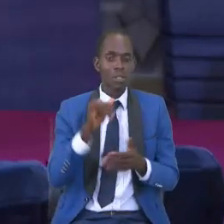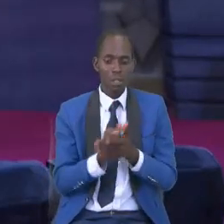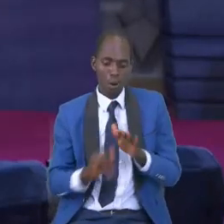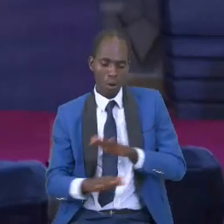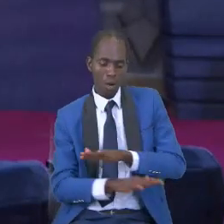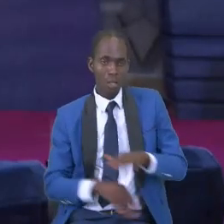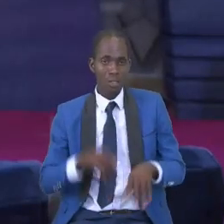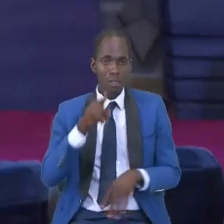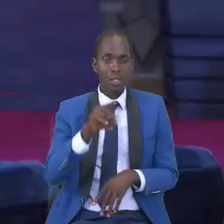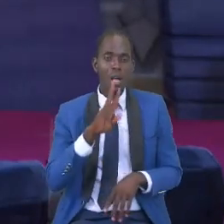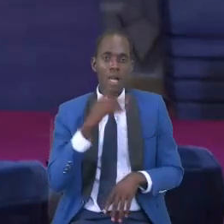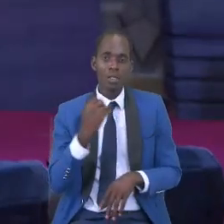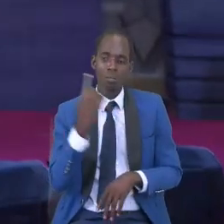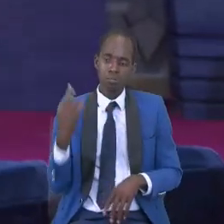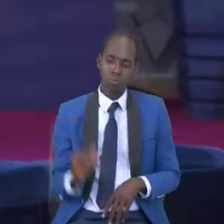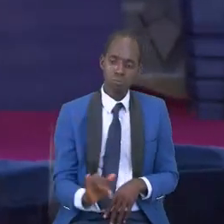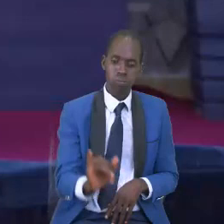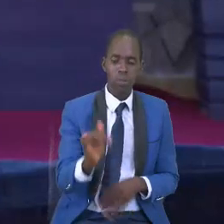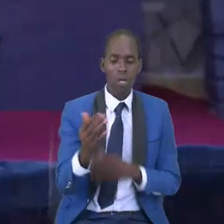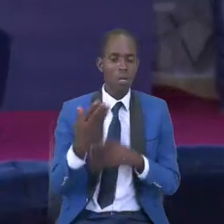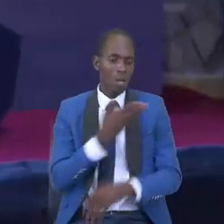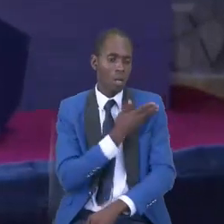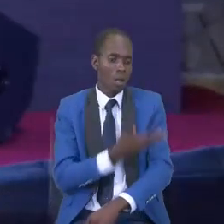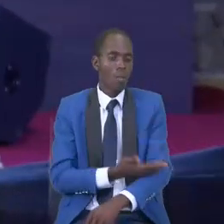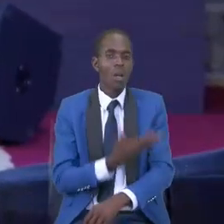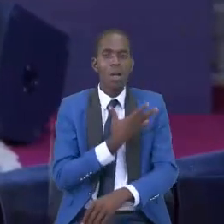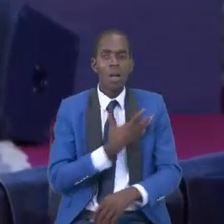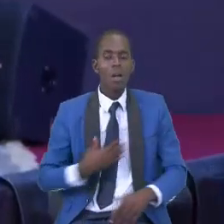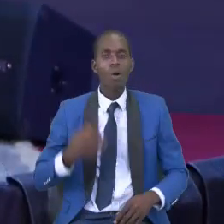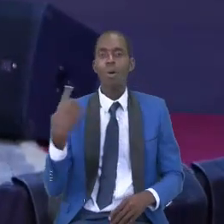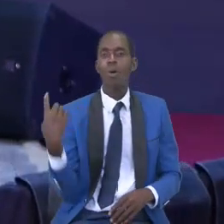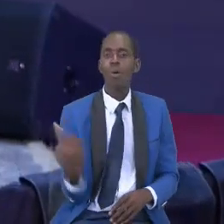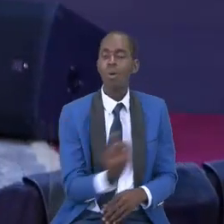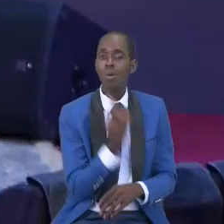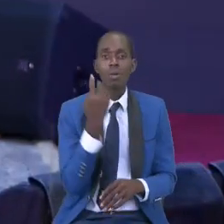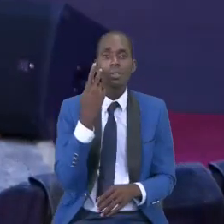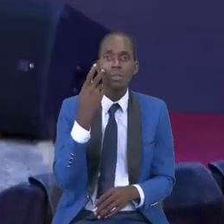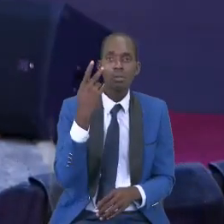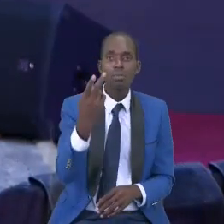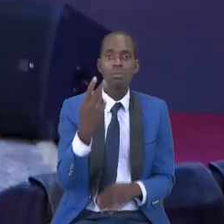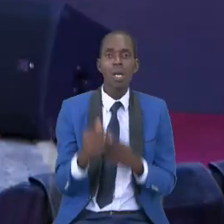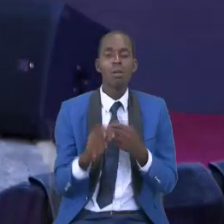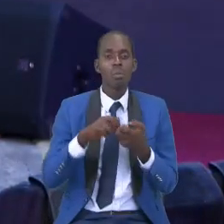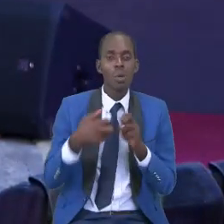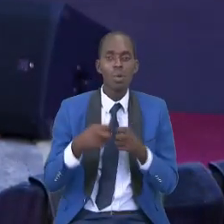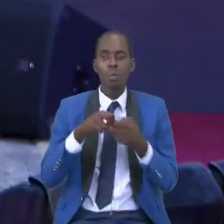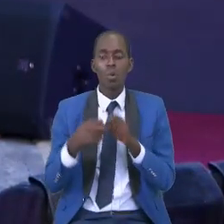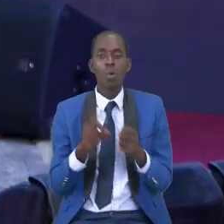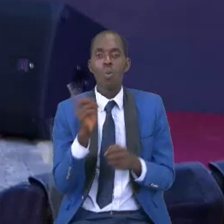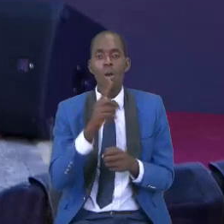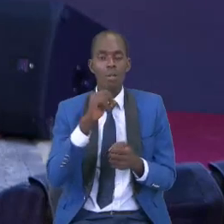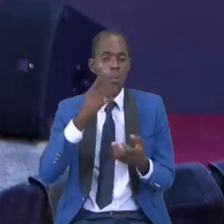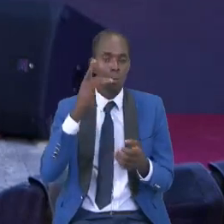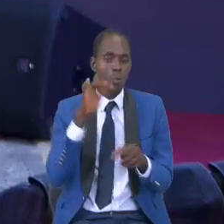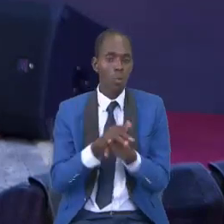are the everlasting arms. And they're always seeing problem, problem, problem, where the promises of God